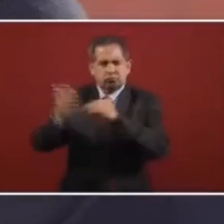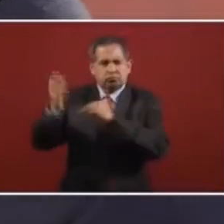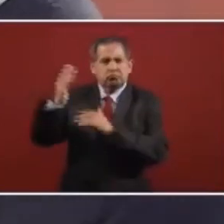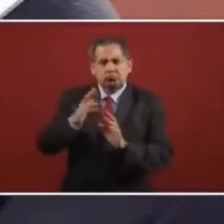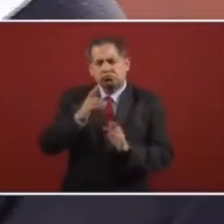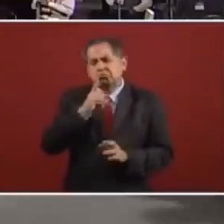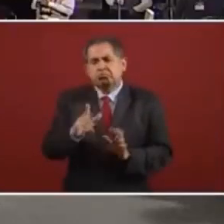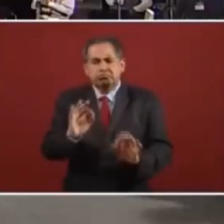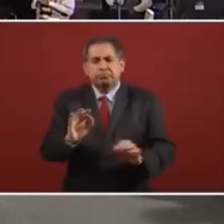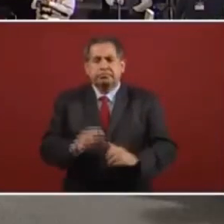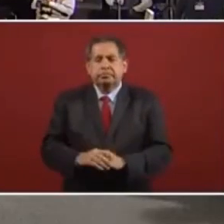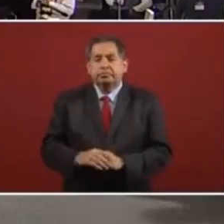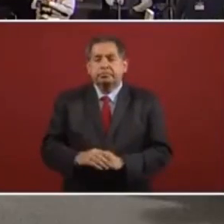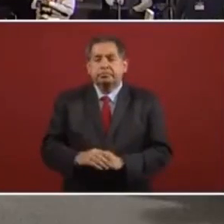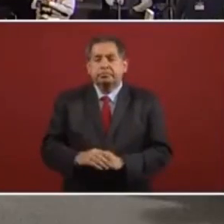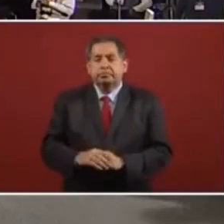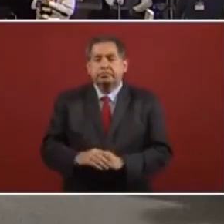advancing.